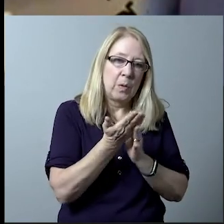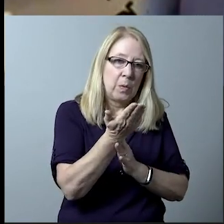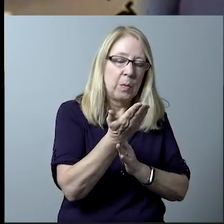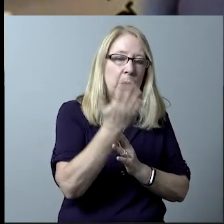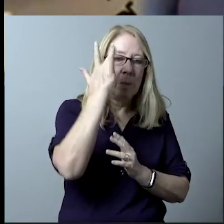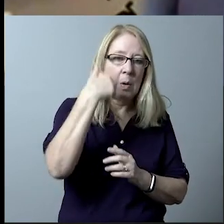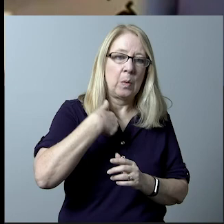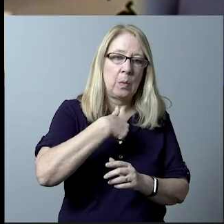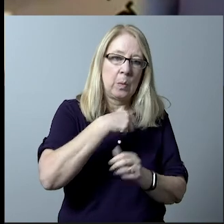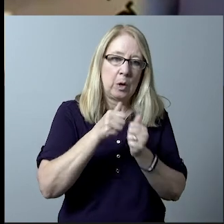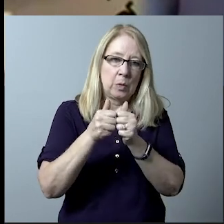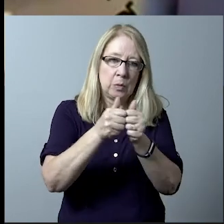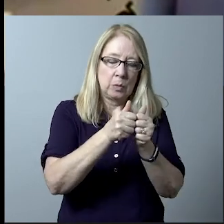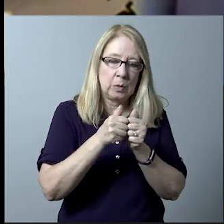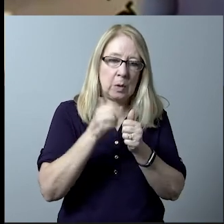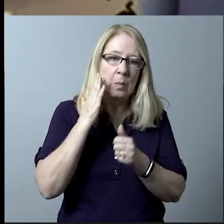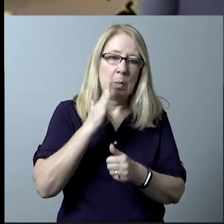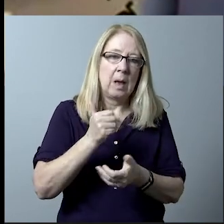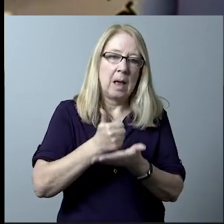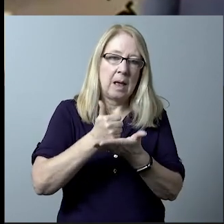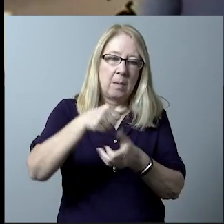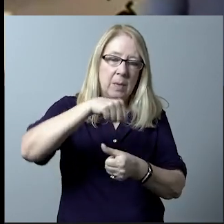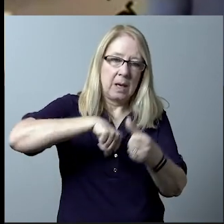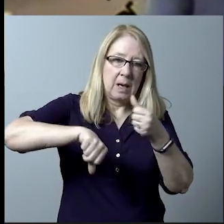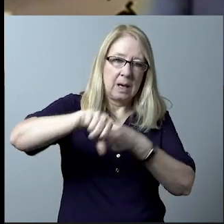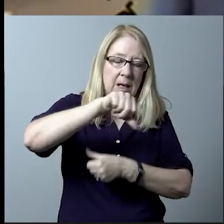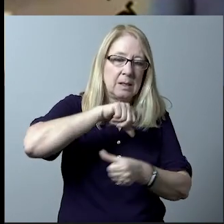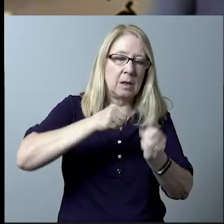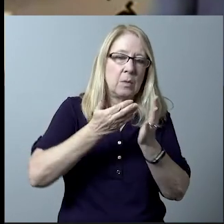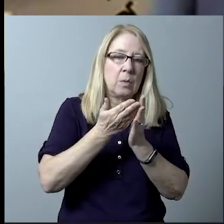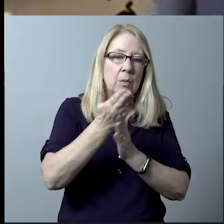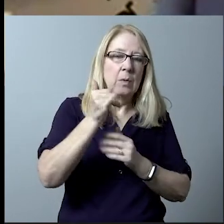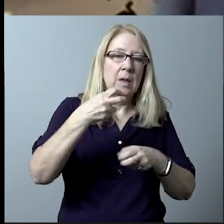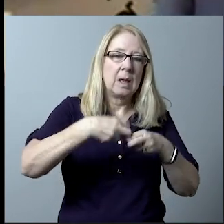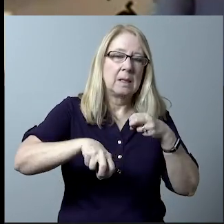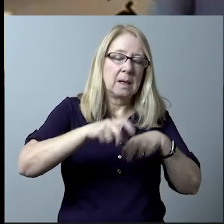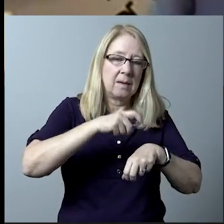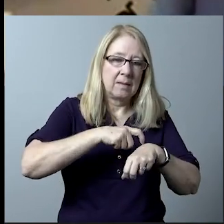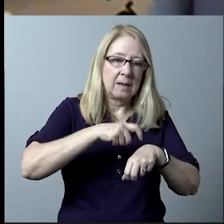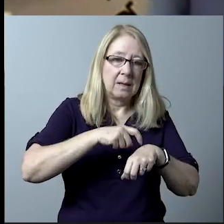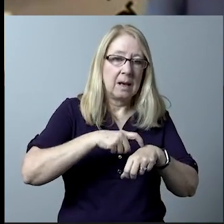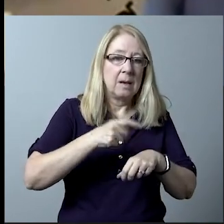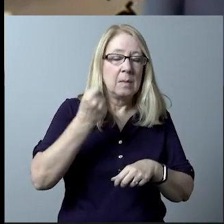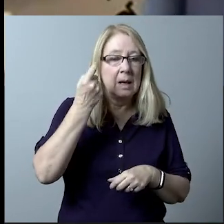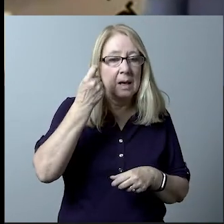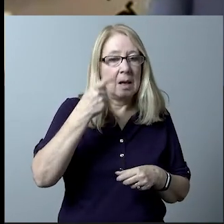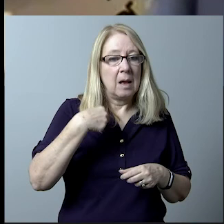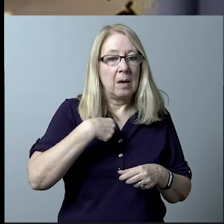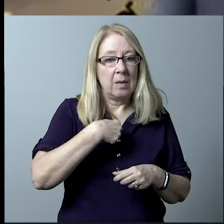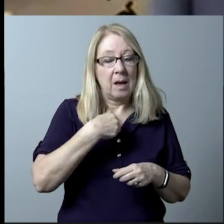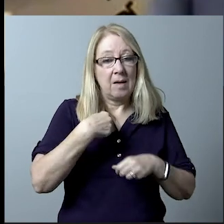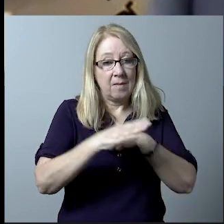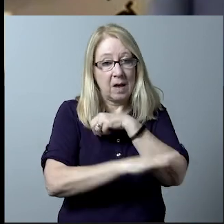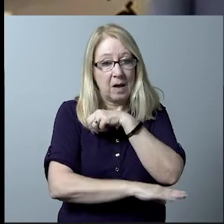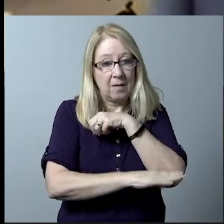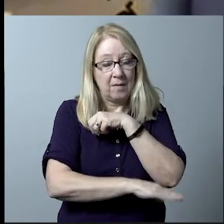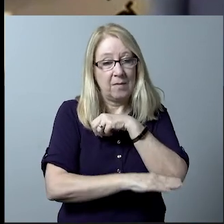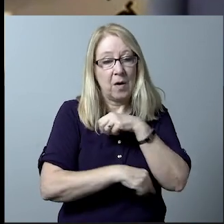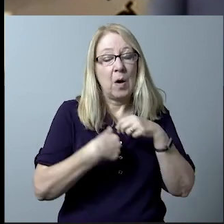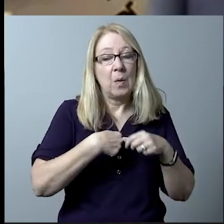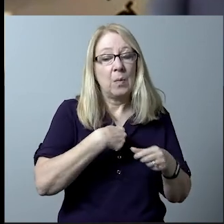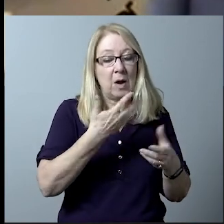these times because we are in this together, and we will help each other navigate these tough times. Even as we roll out the